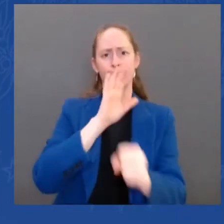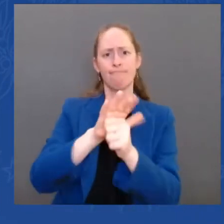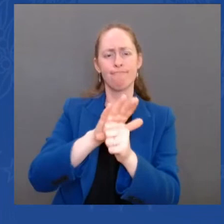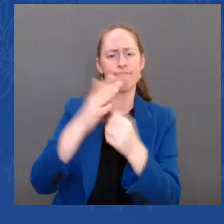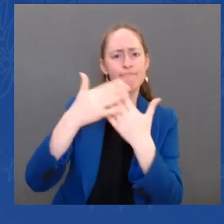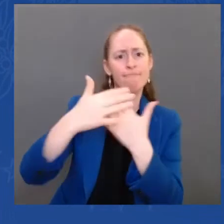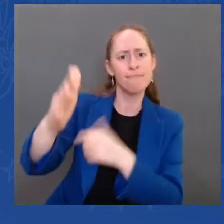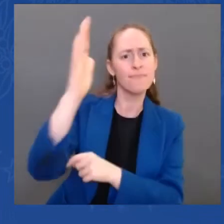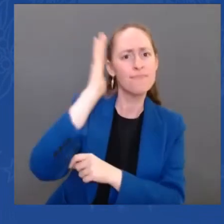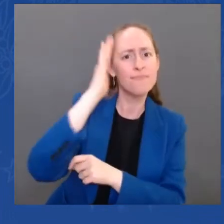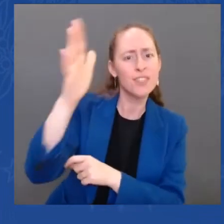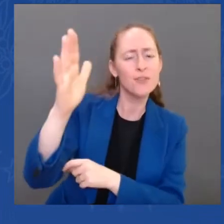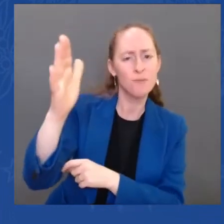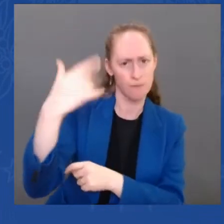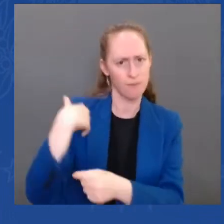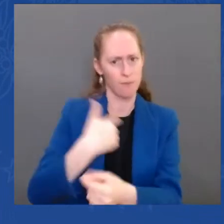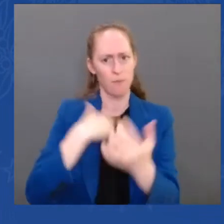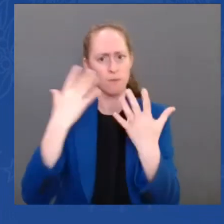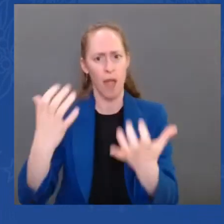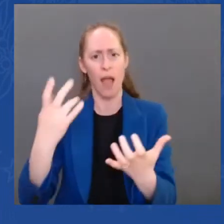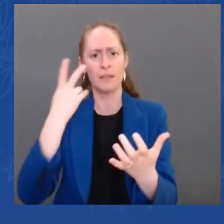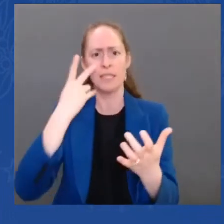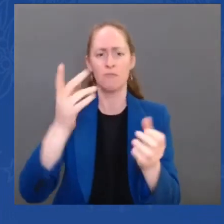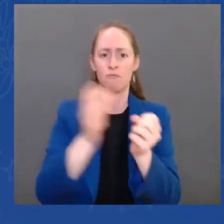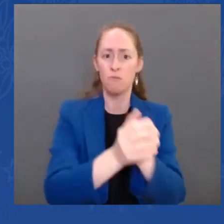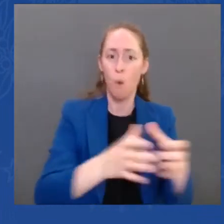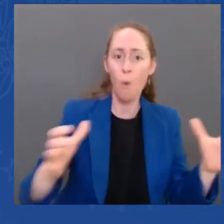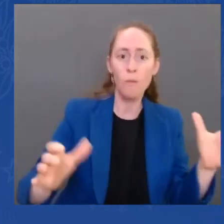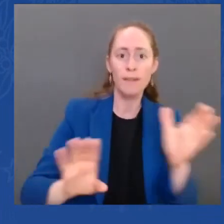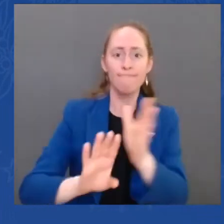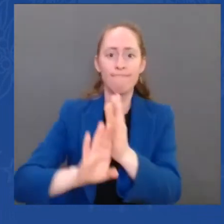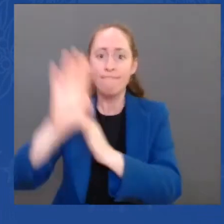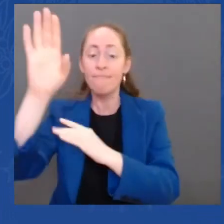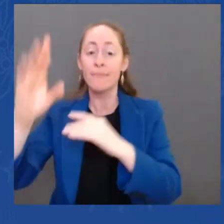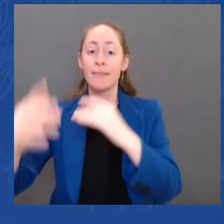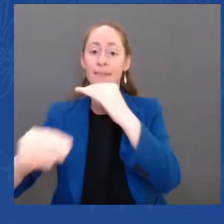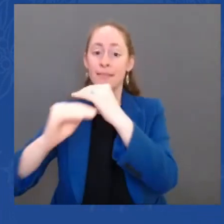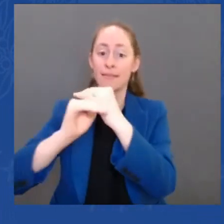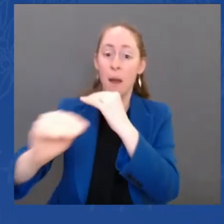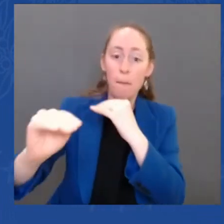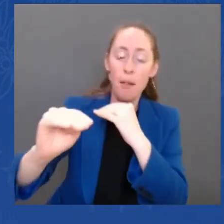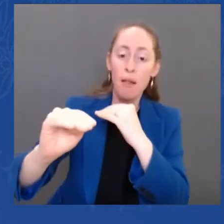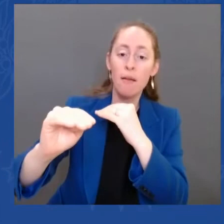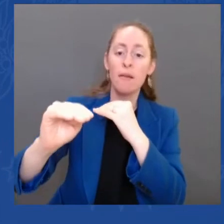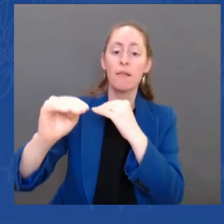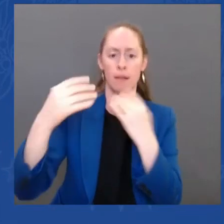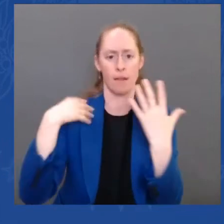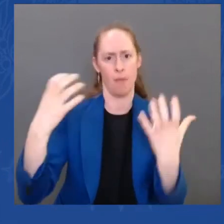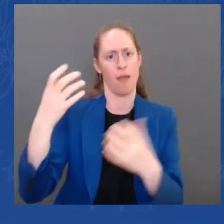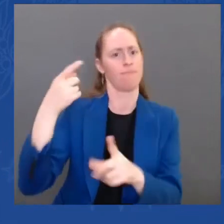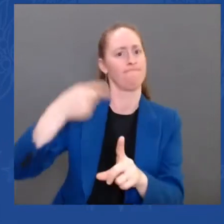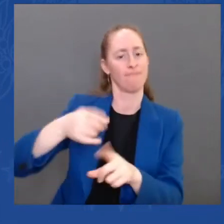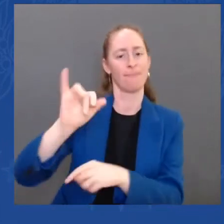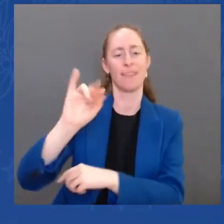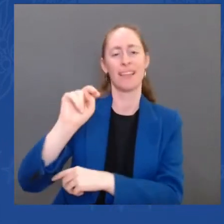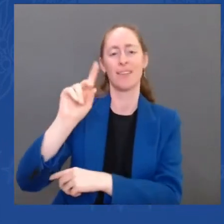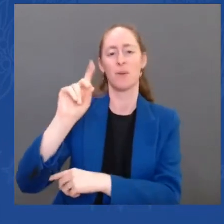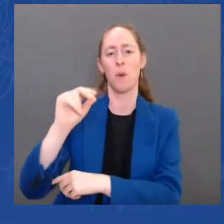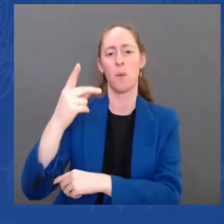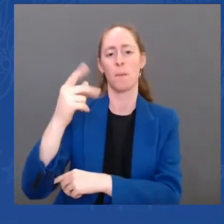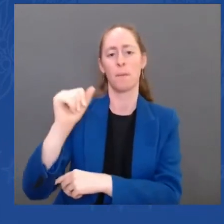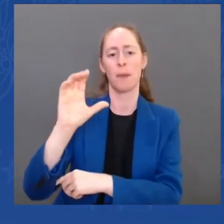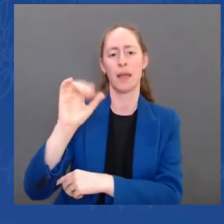prosperity and stability in the Indo-Pacific are upheld and strengthened, including respect for the rule of law and for human